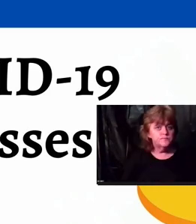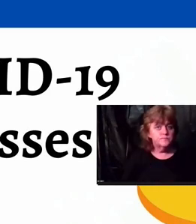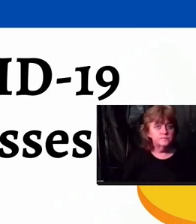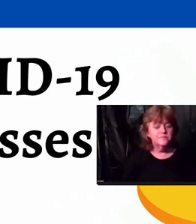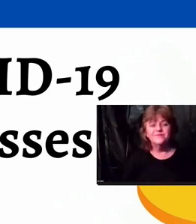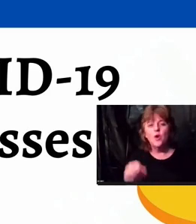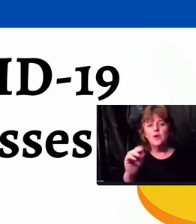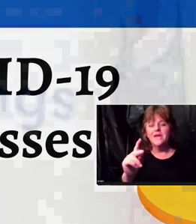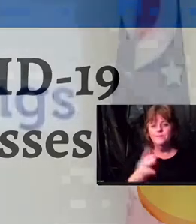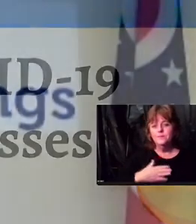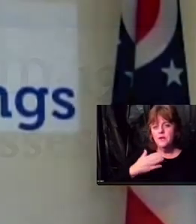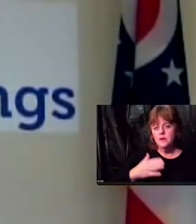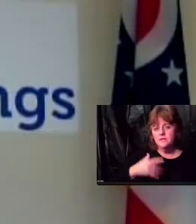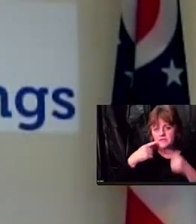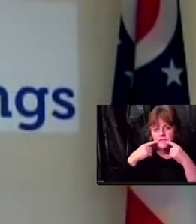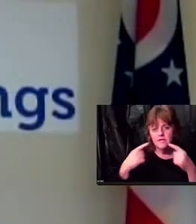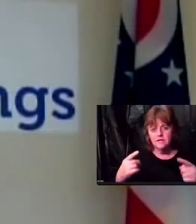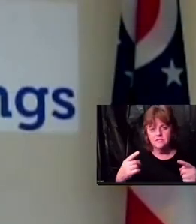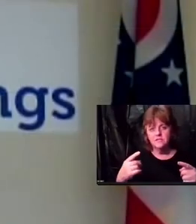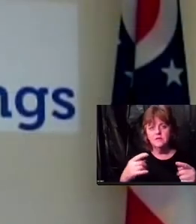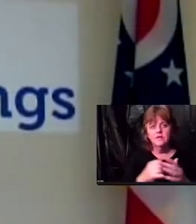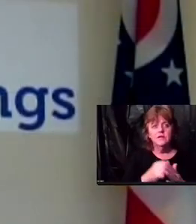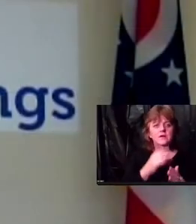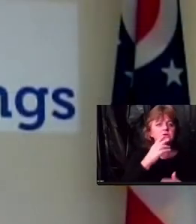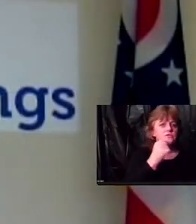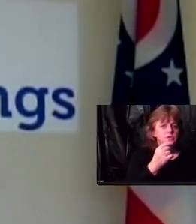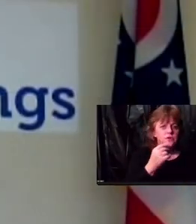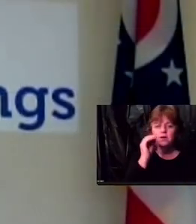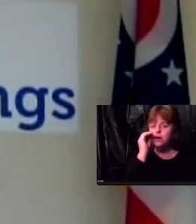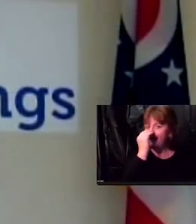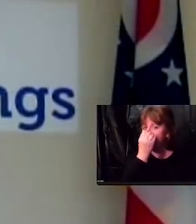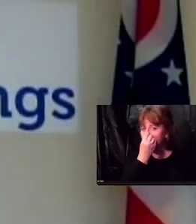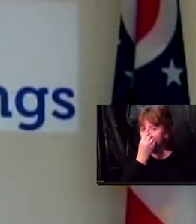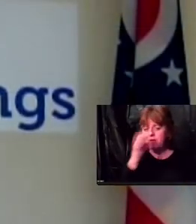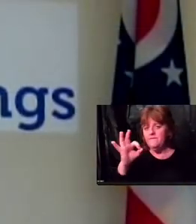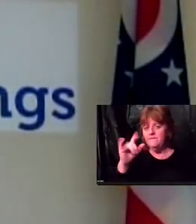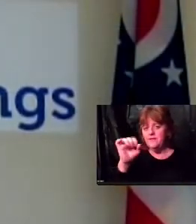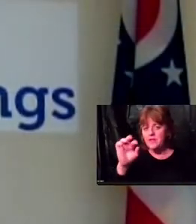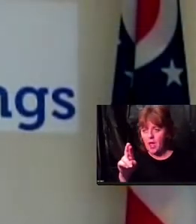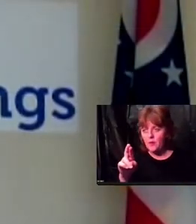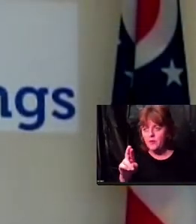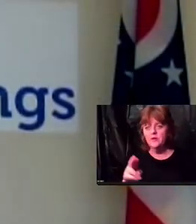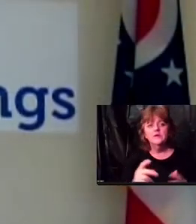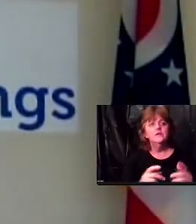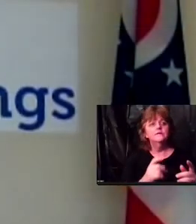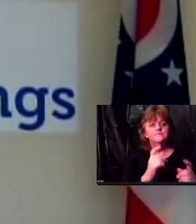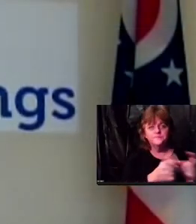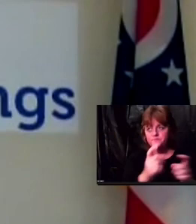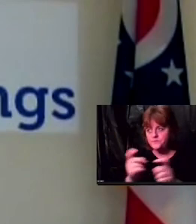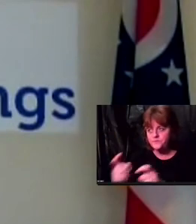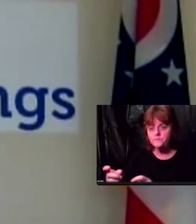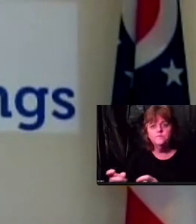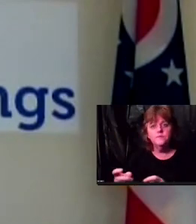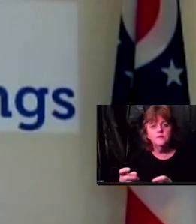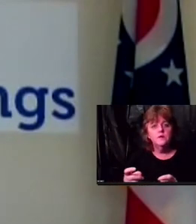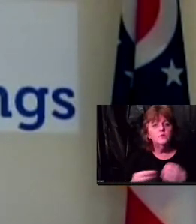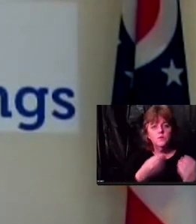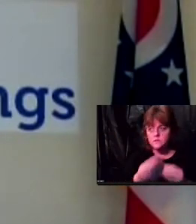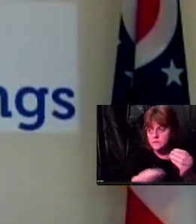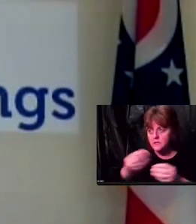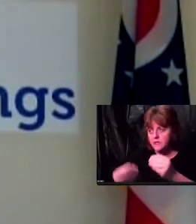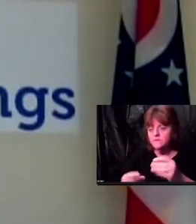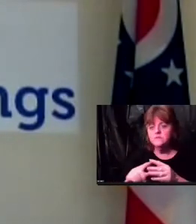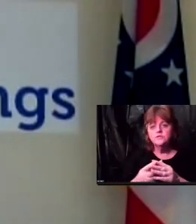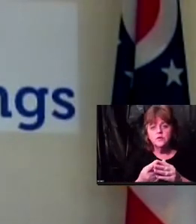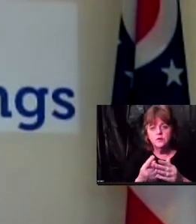All right, I'm also happy to announce that our sugar and flour distributions has been announced. We will be distributing the flour and sugar